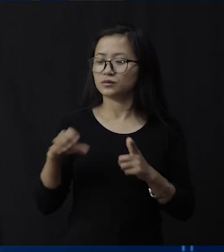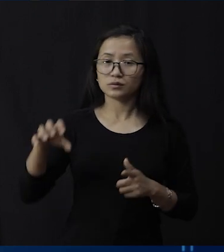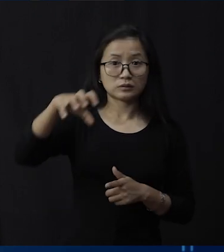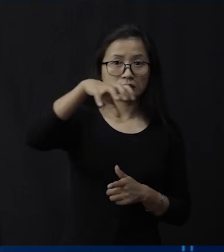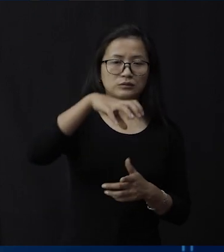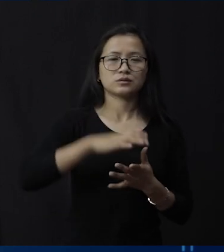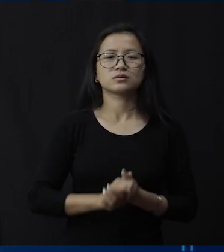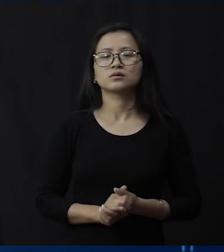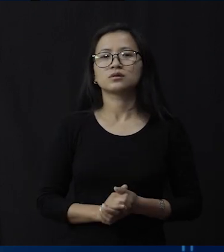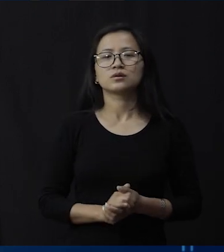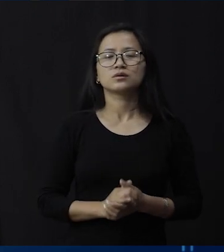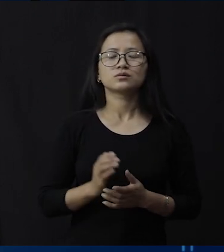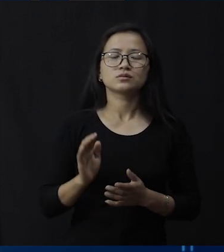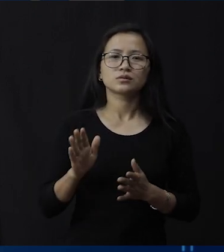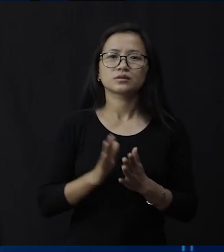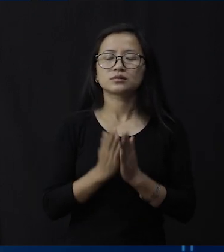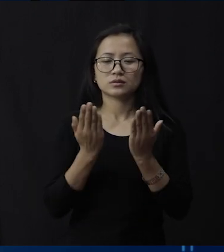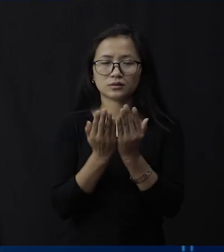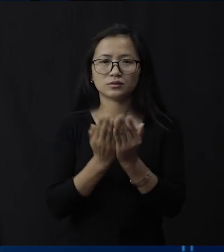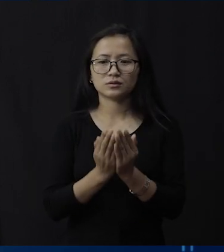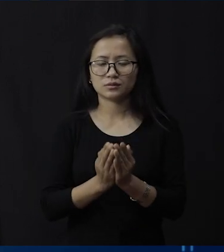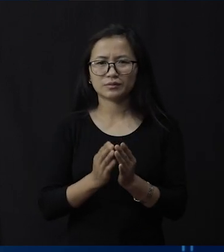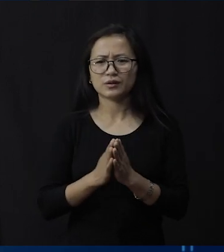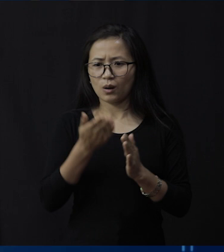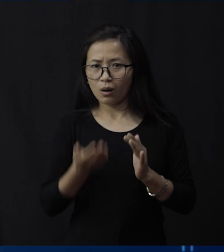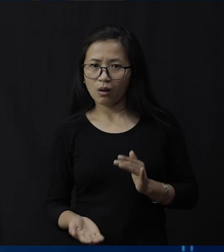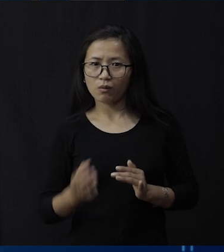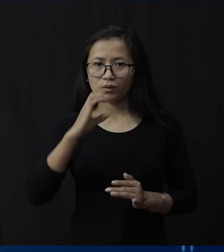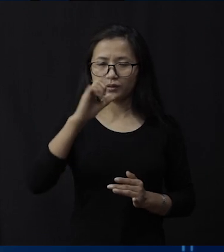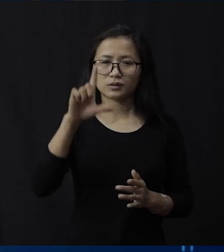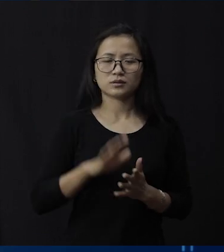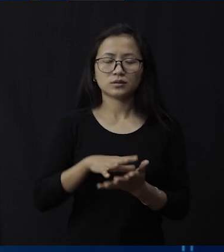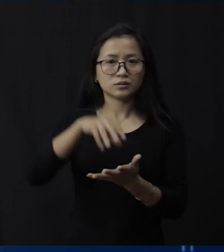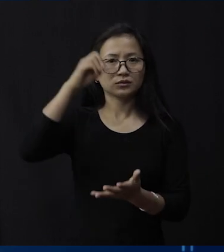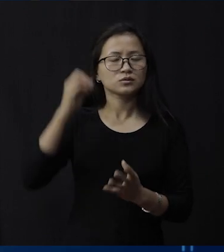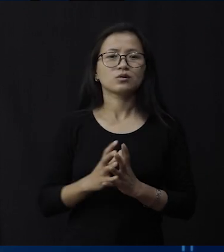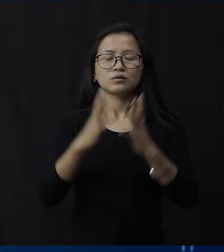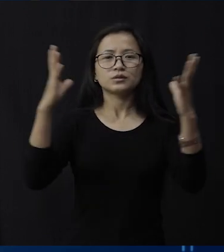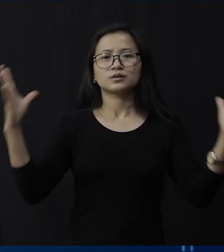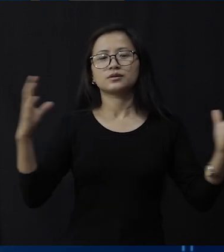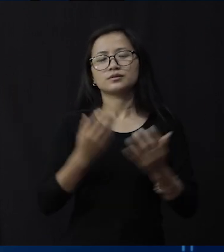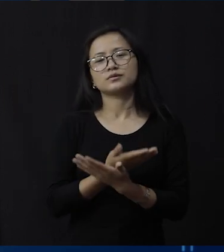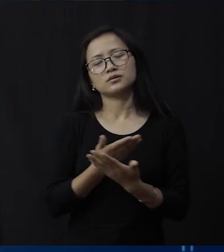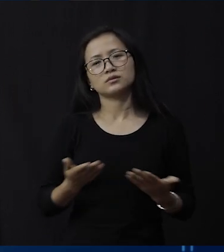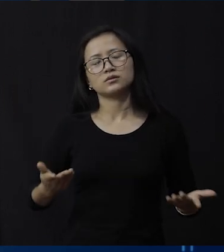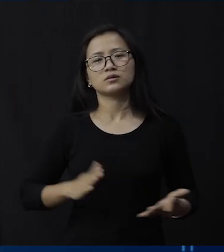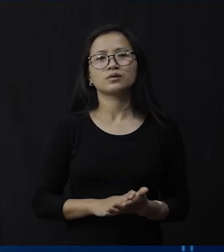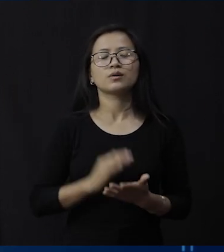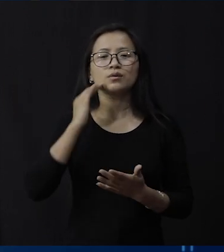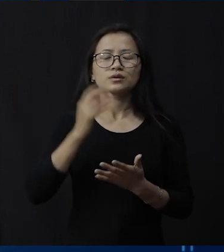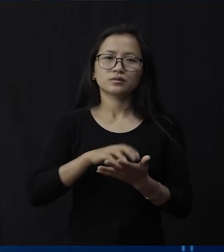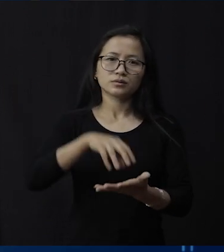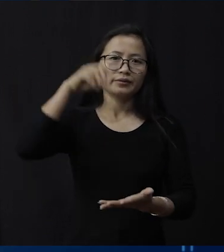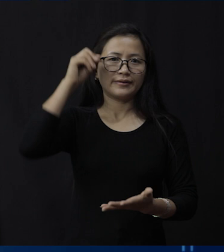then, though he was studying in a primary school, he learned so many things. And when he was